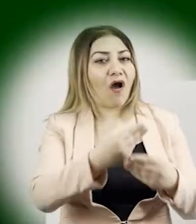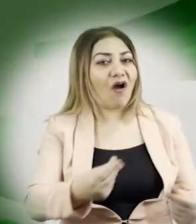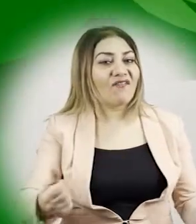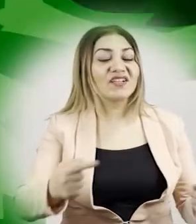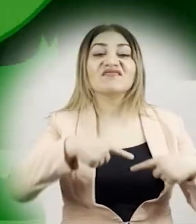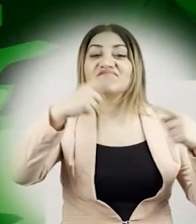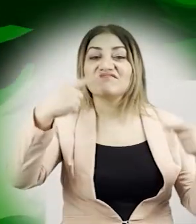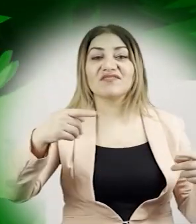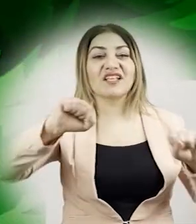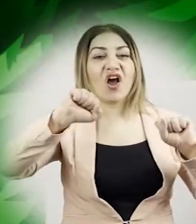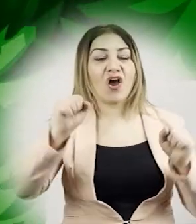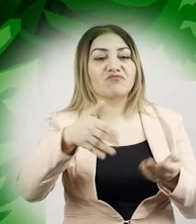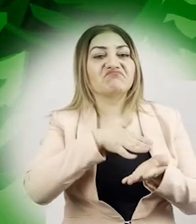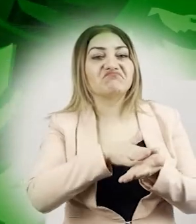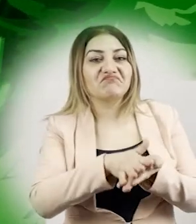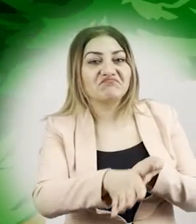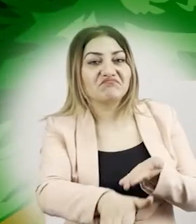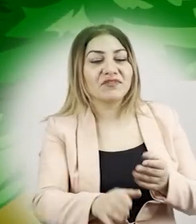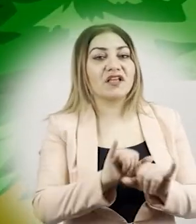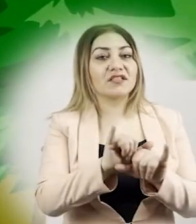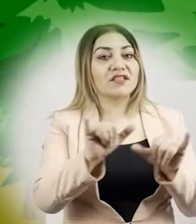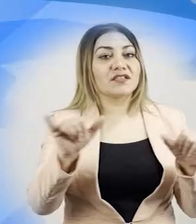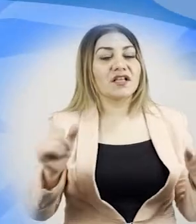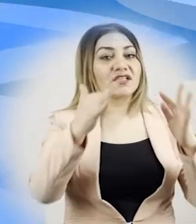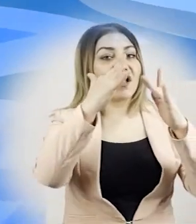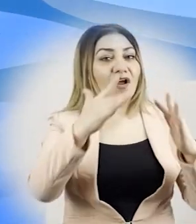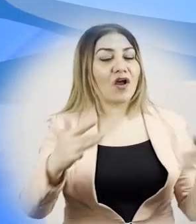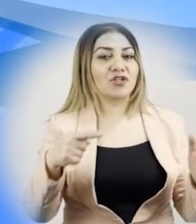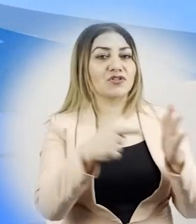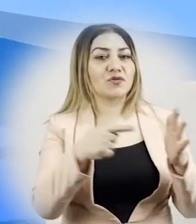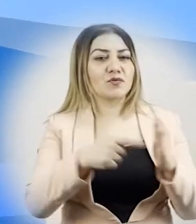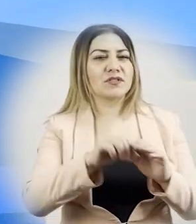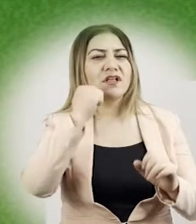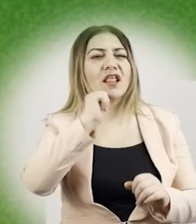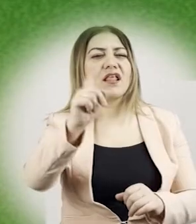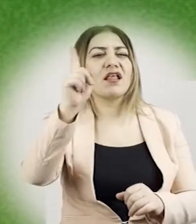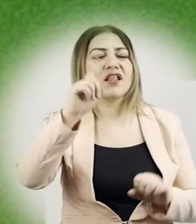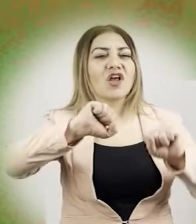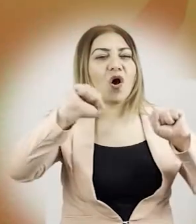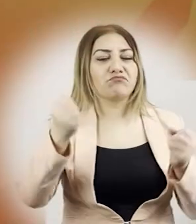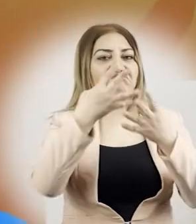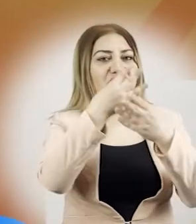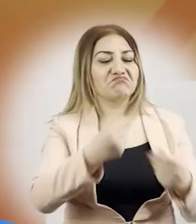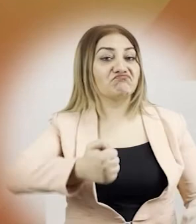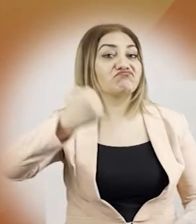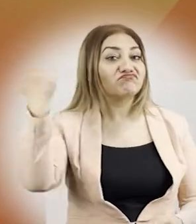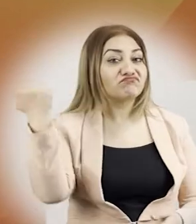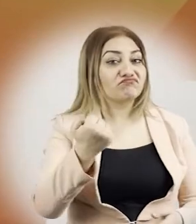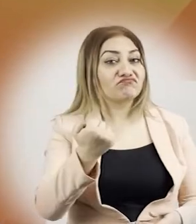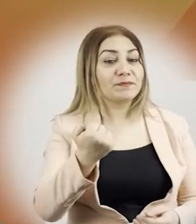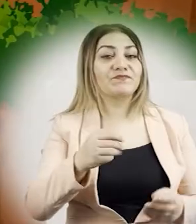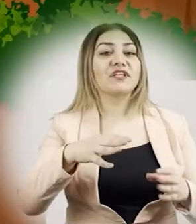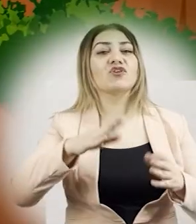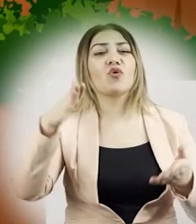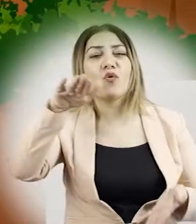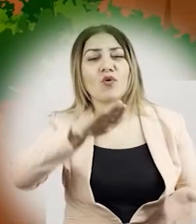and the population of coniferous trees increased. The millennial ice and snow melted rapidly, and the water began to flow through